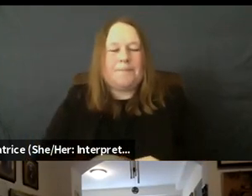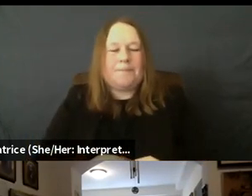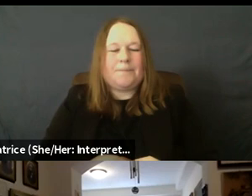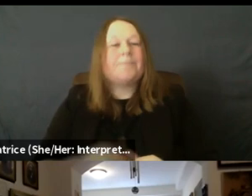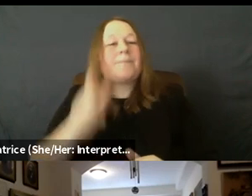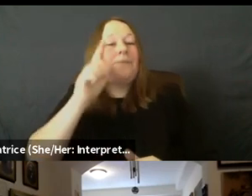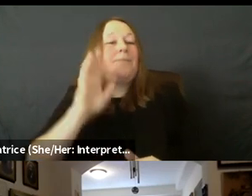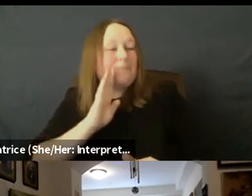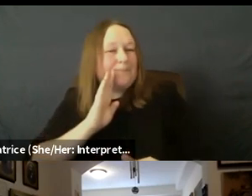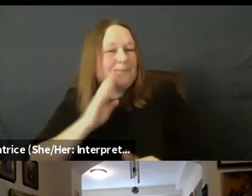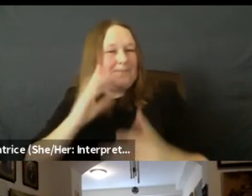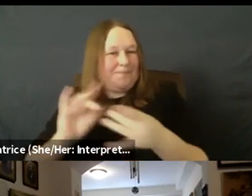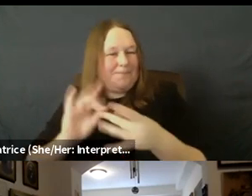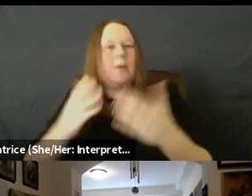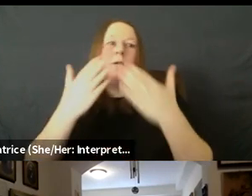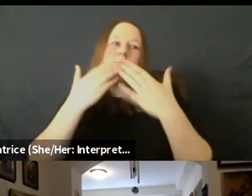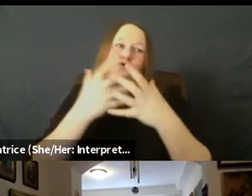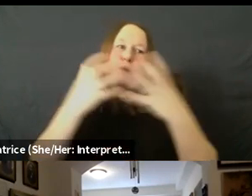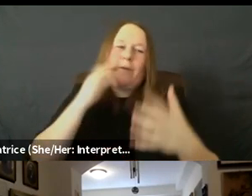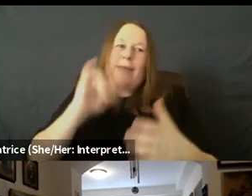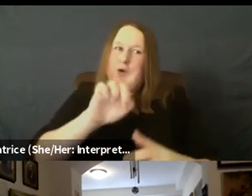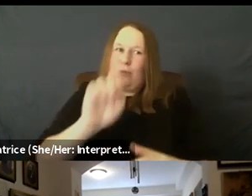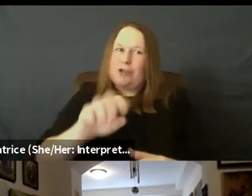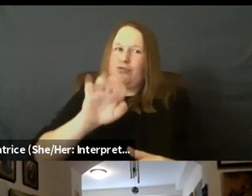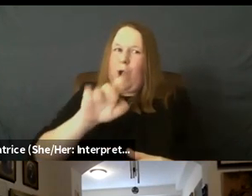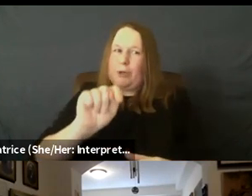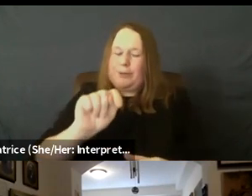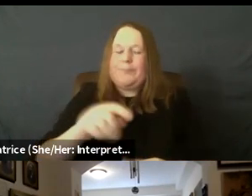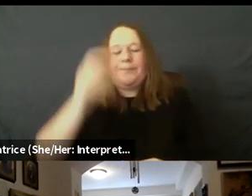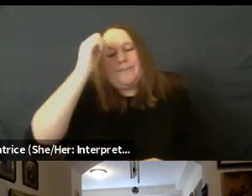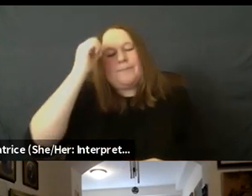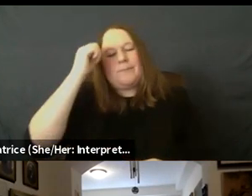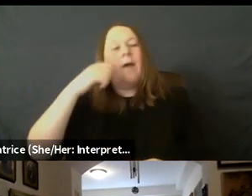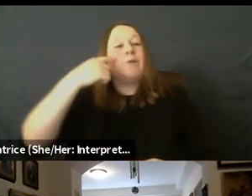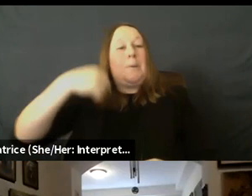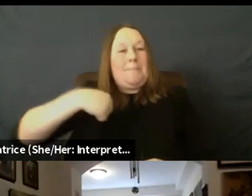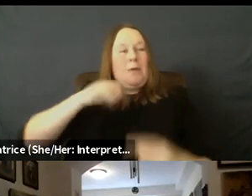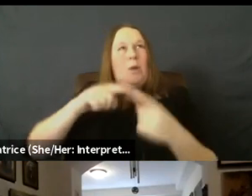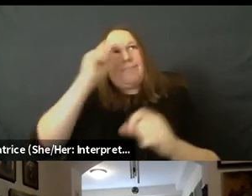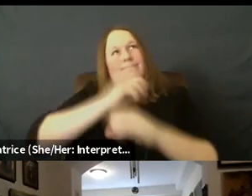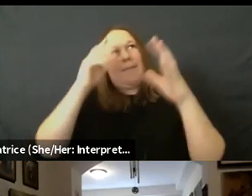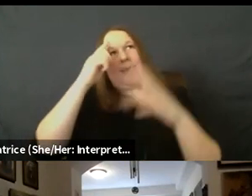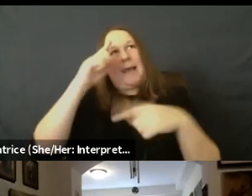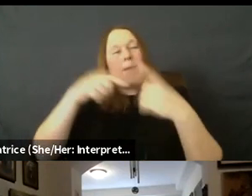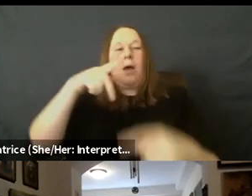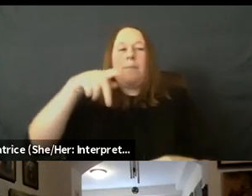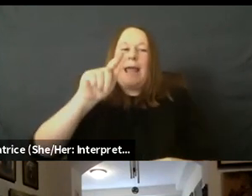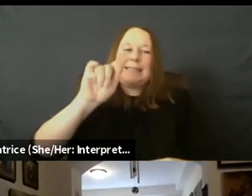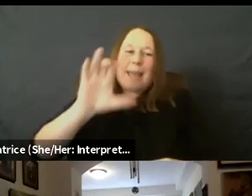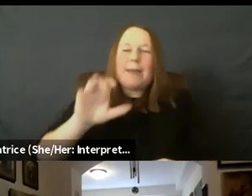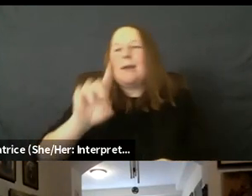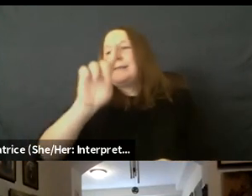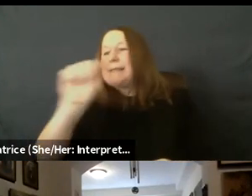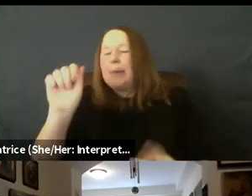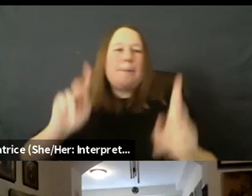This is Lydia. Thank you so much for that question, Robert. For me, when I think about the pandemic and disabled